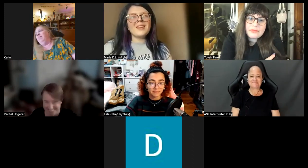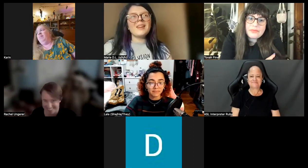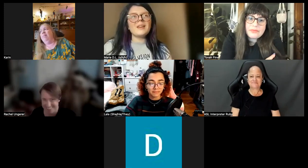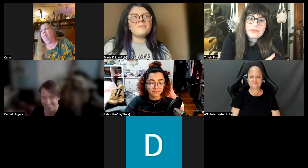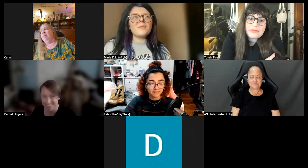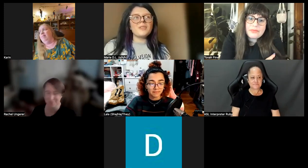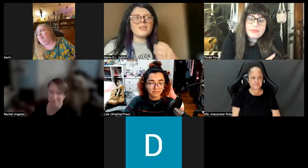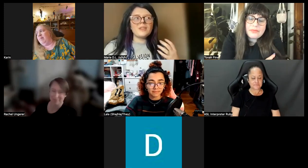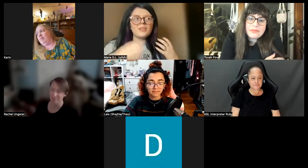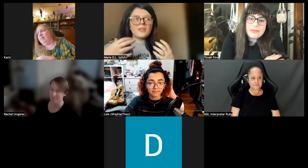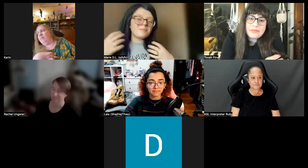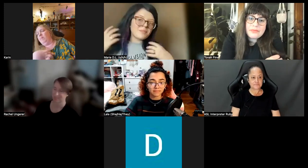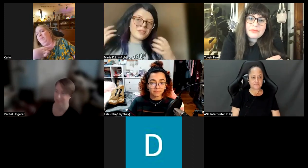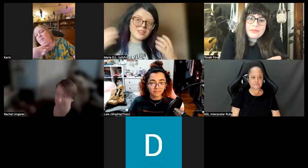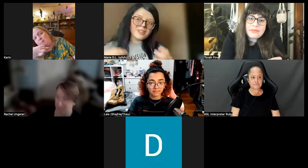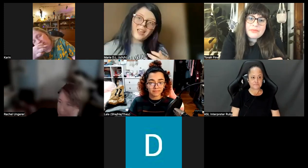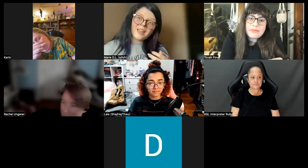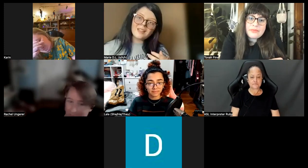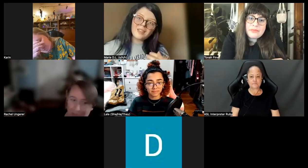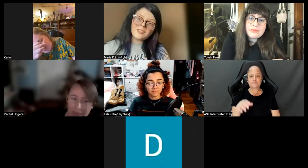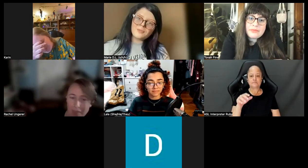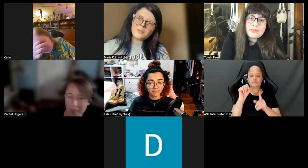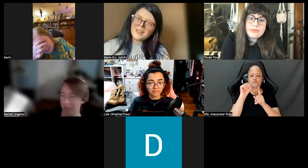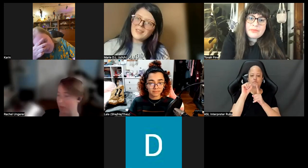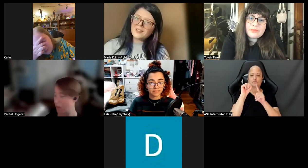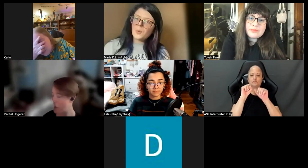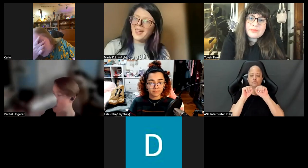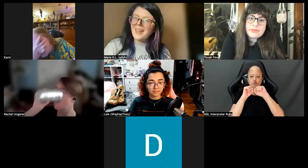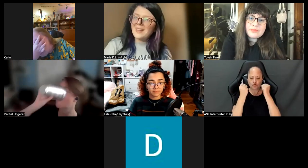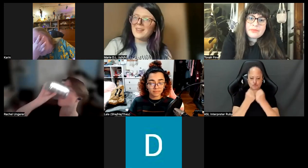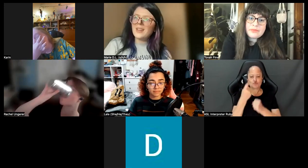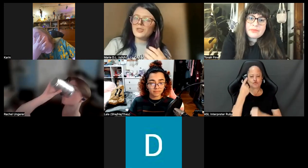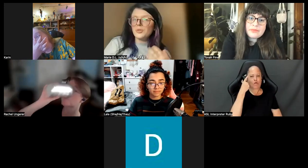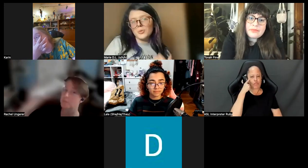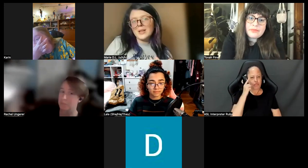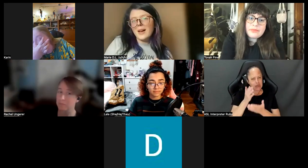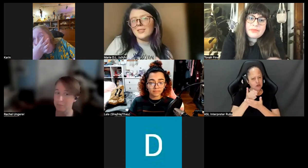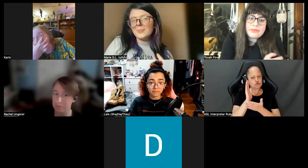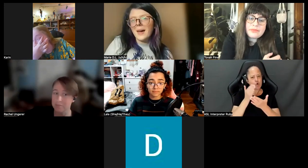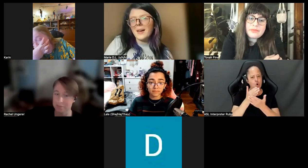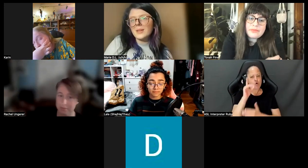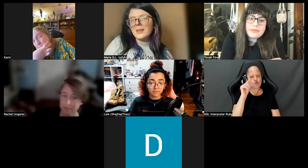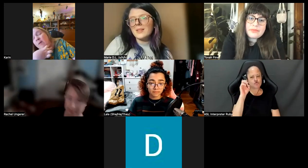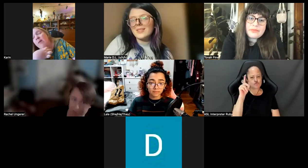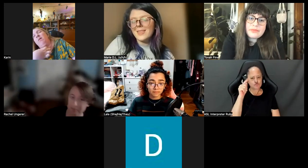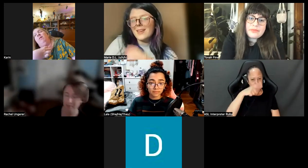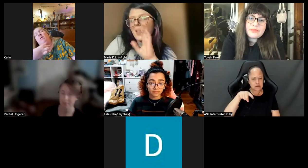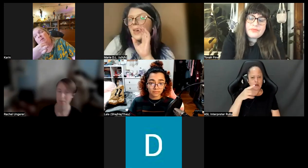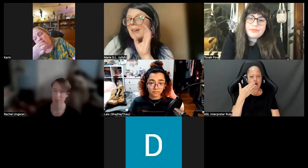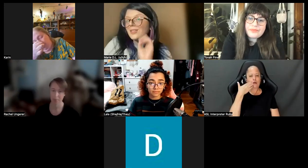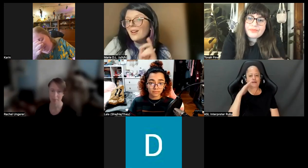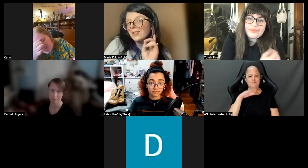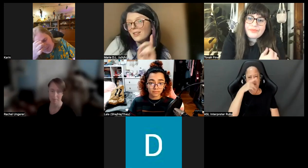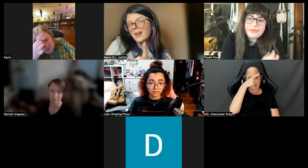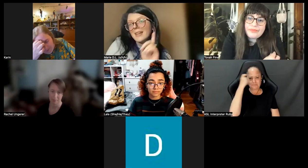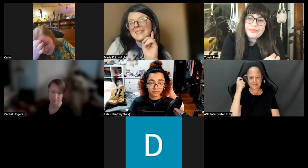it's like the society does think that it's okay to treat us bad, because they think